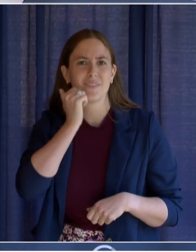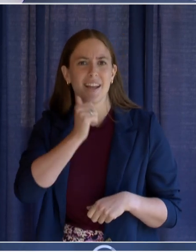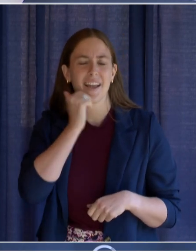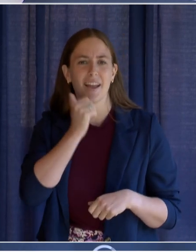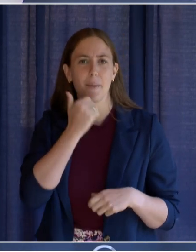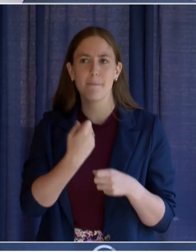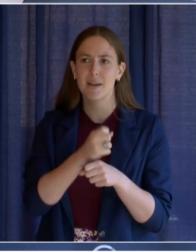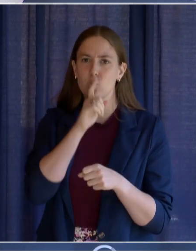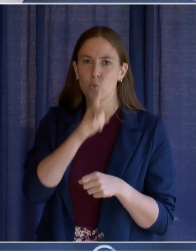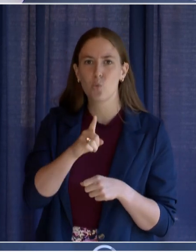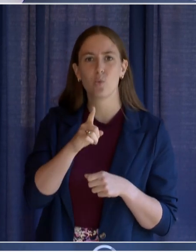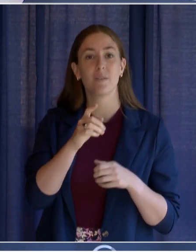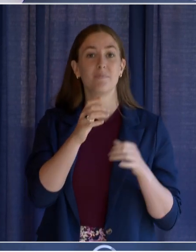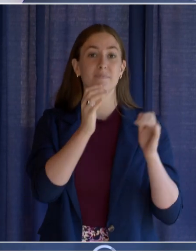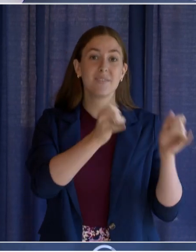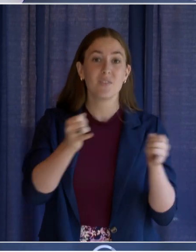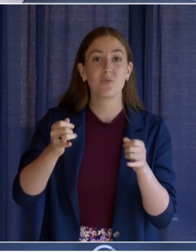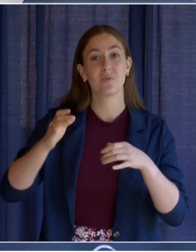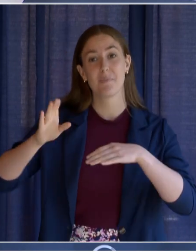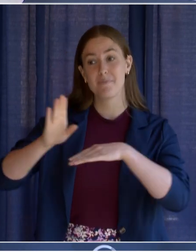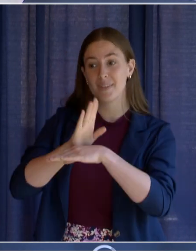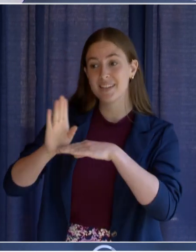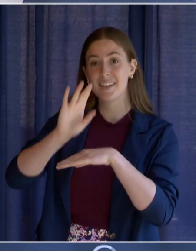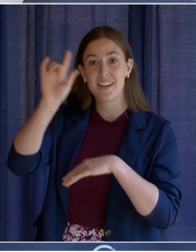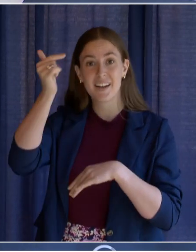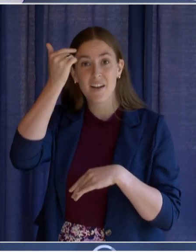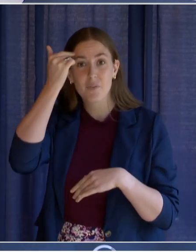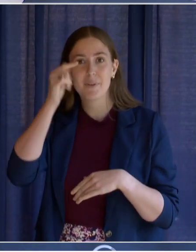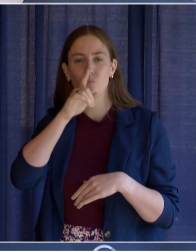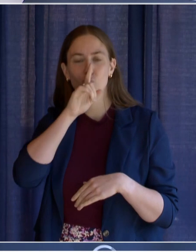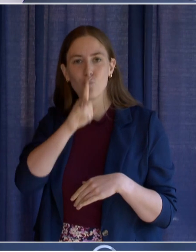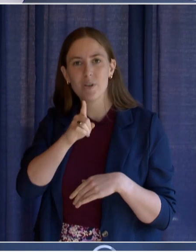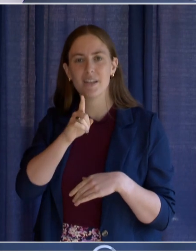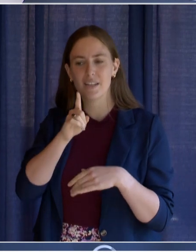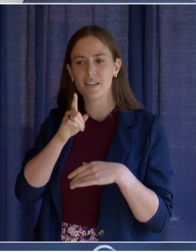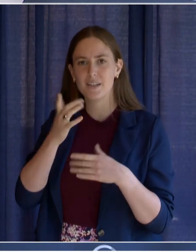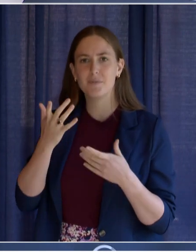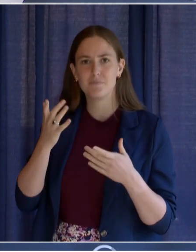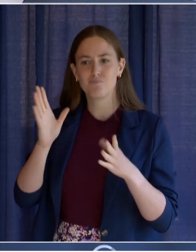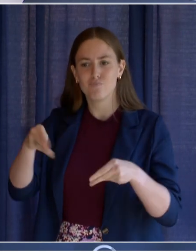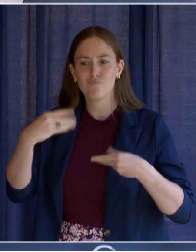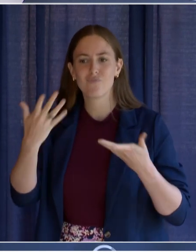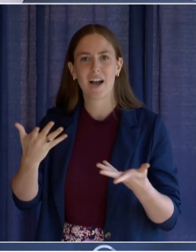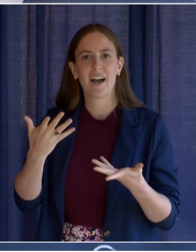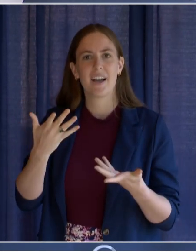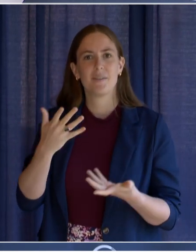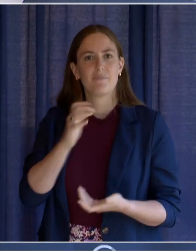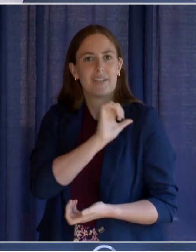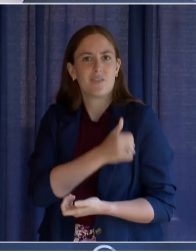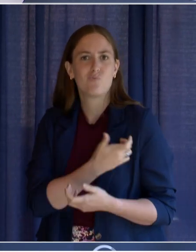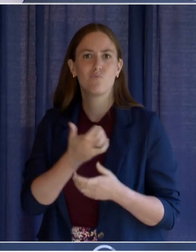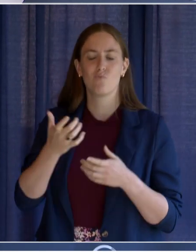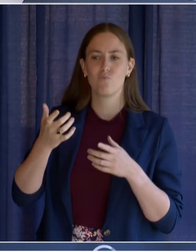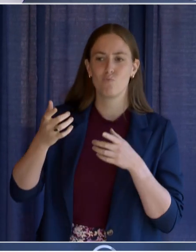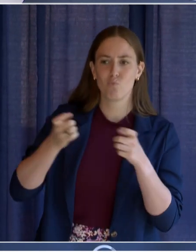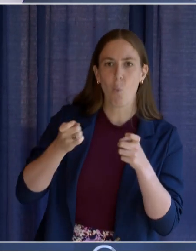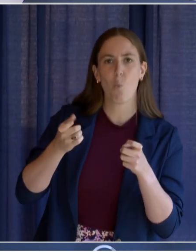individuals, businesses, and governments real agency and control over what matters, which is their